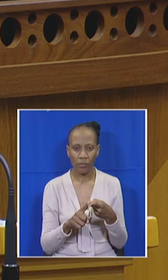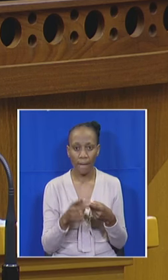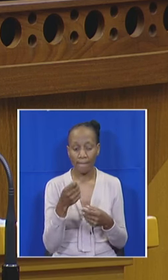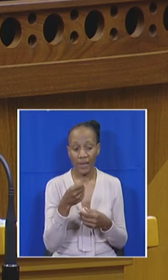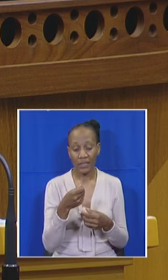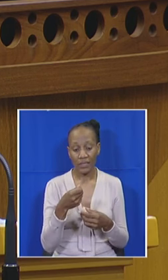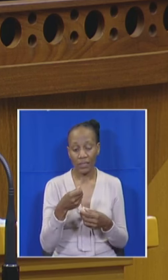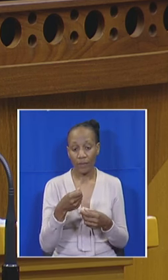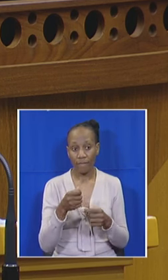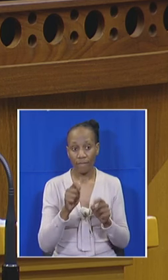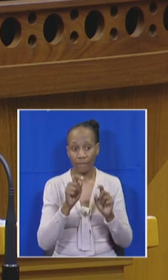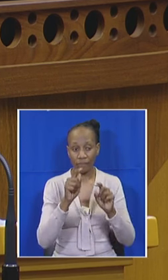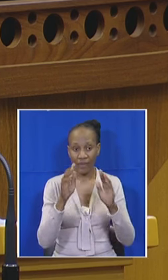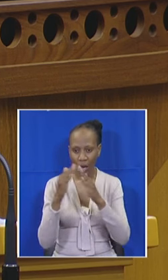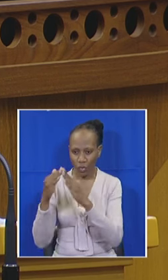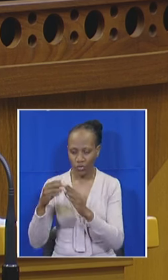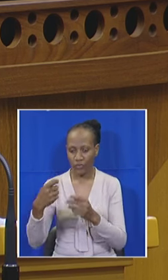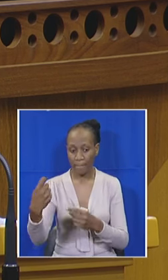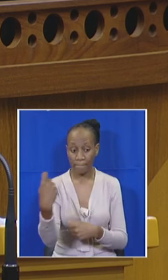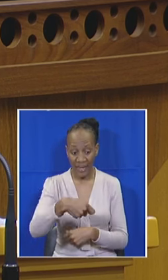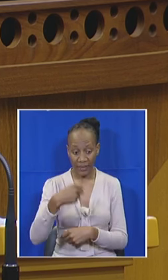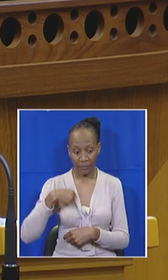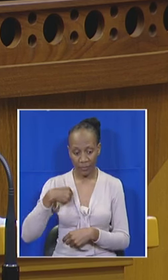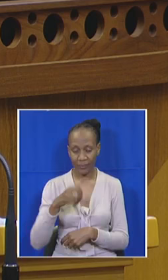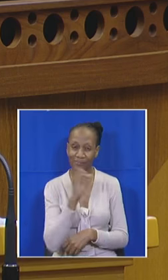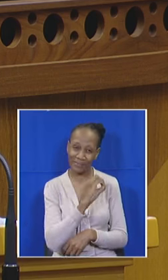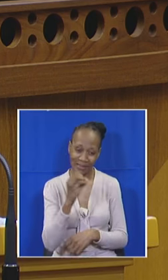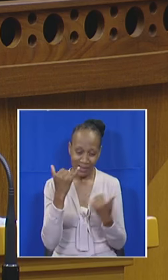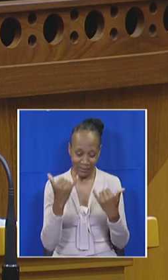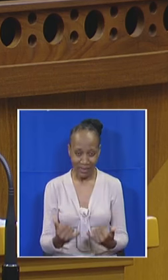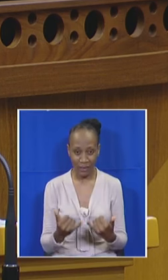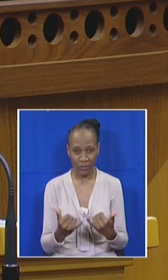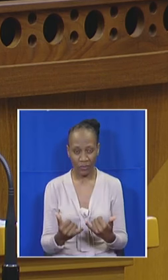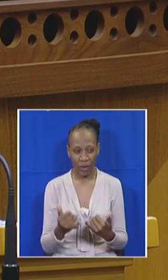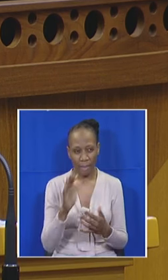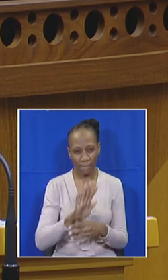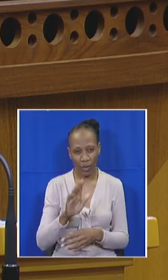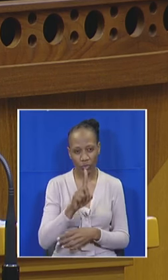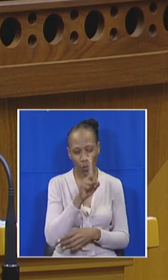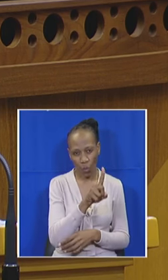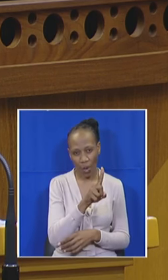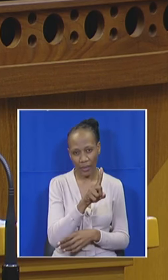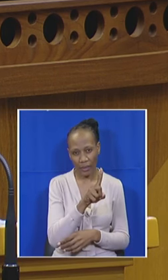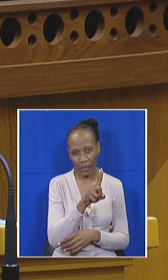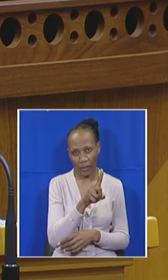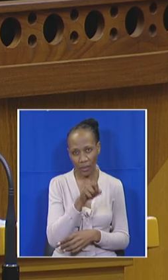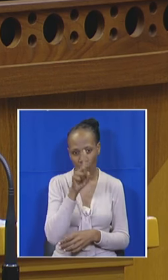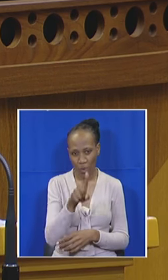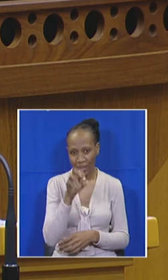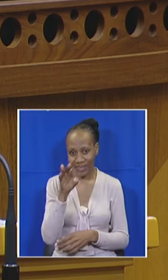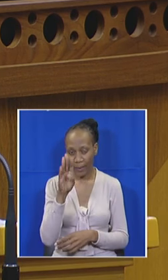them, which is currently standing at 113